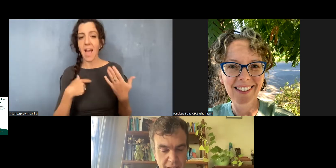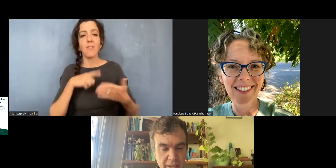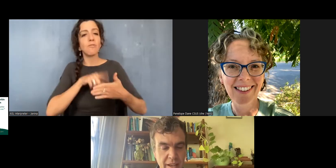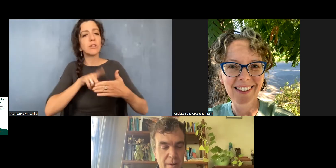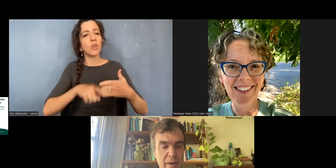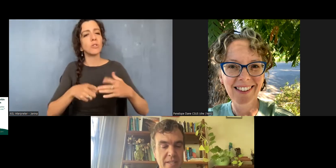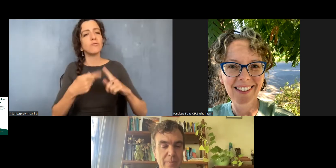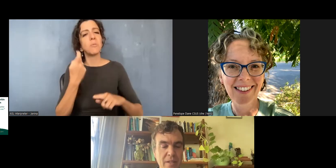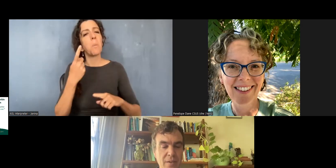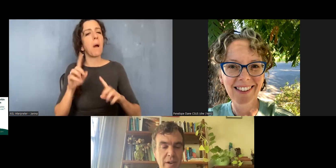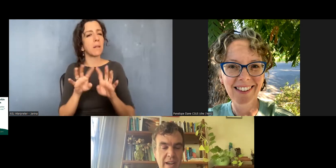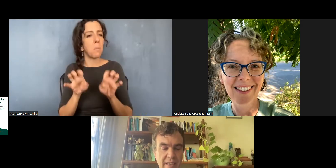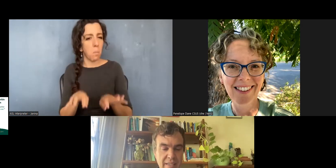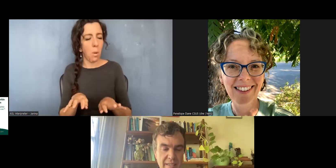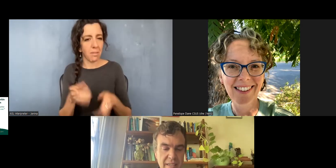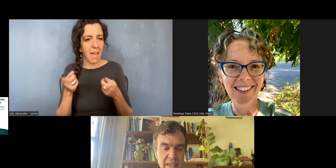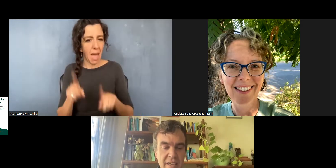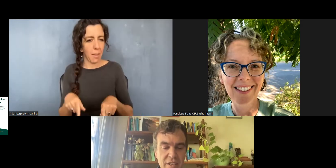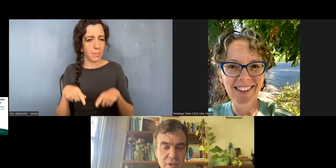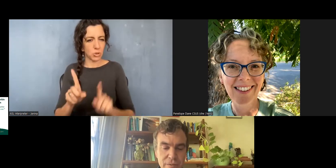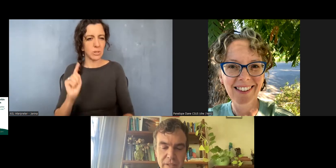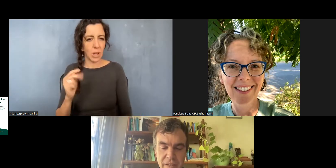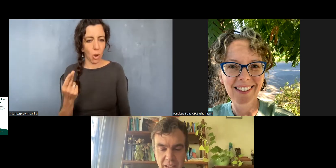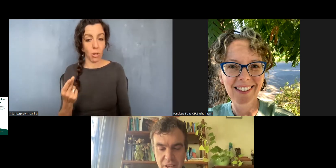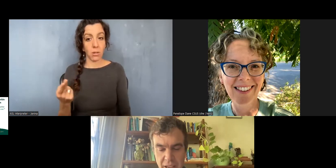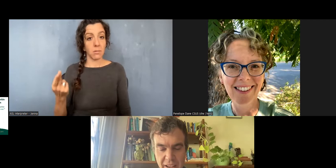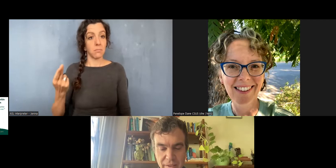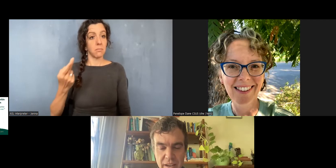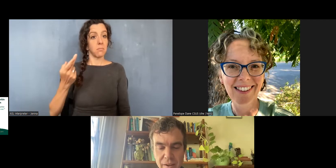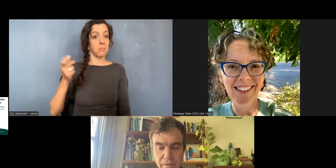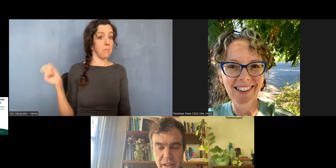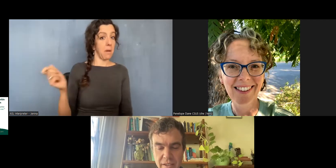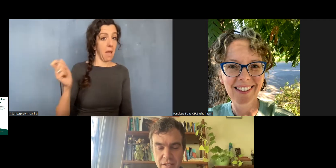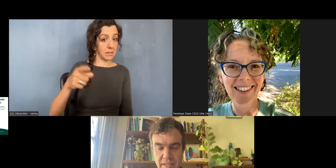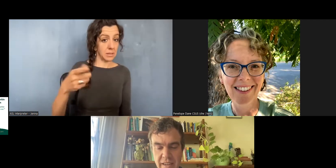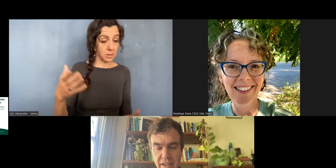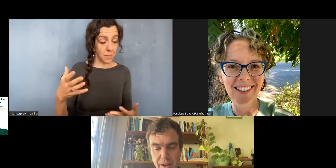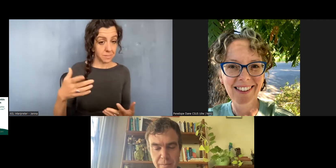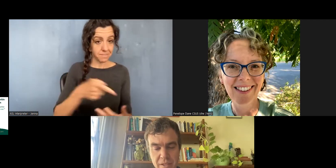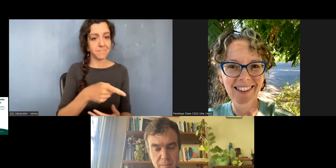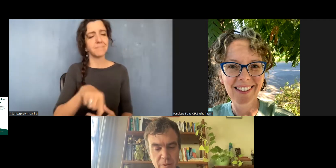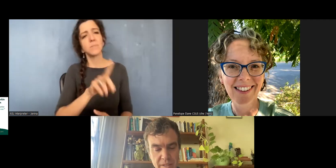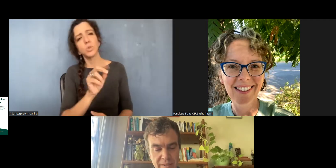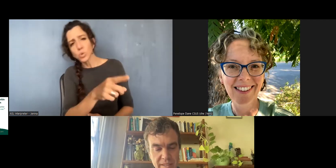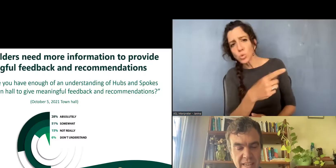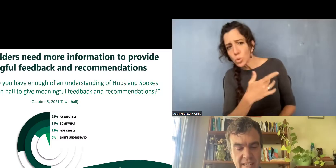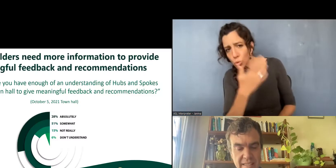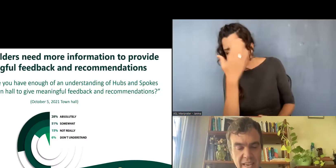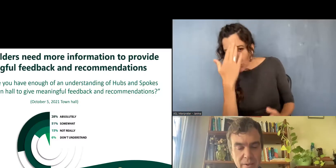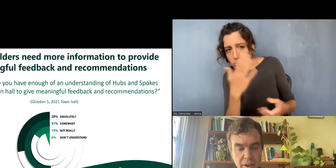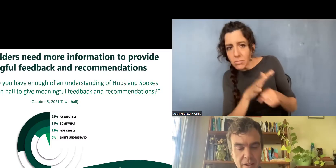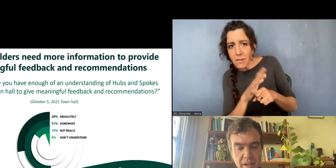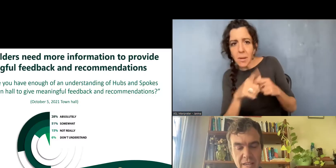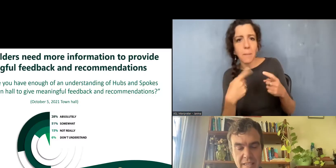events. Participants were asked, do you feel like you have enough of an understanding of hubs and spokes after today's